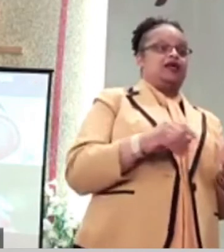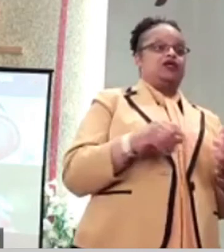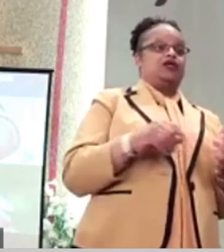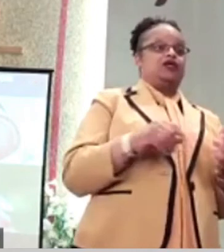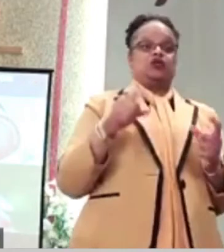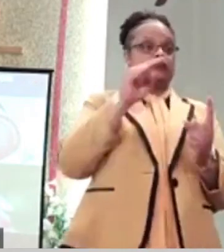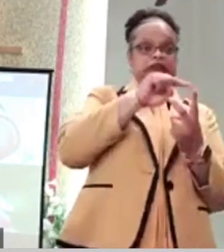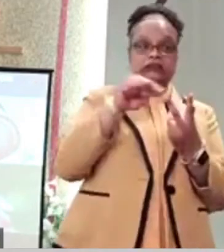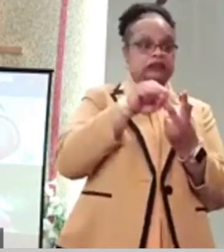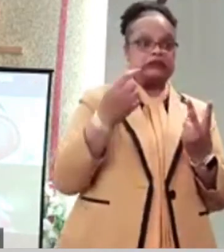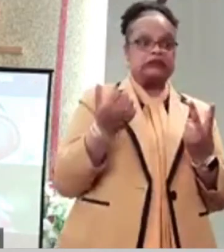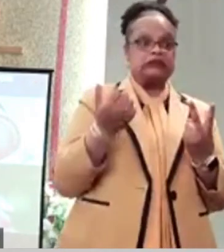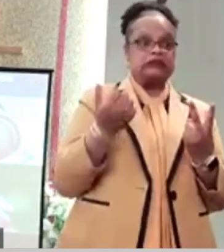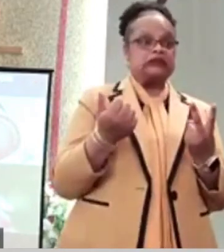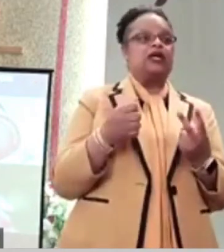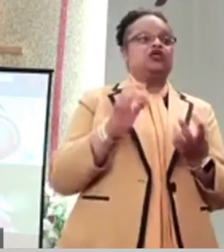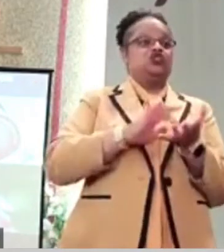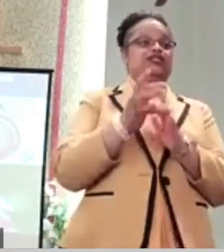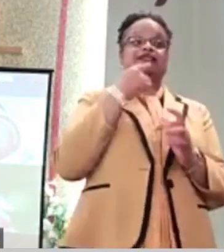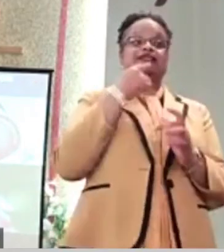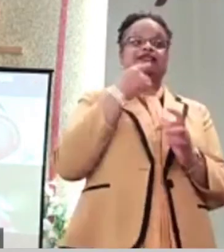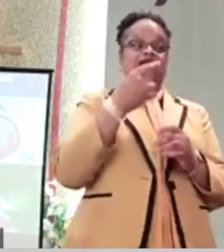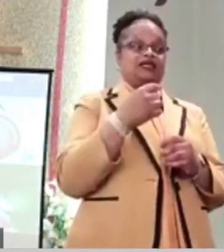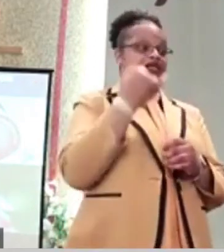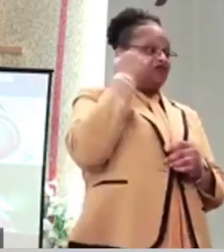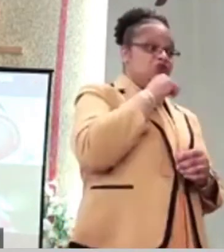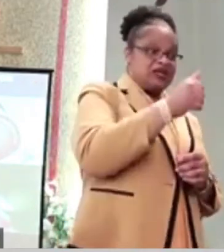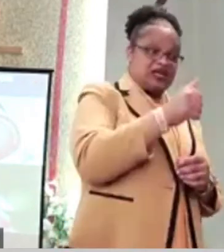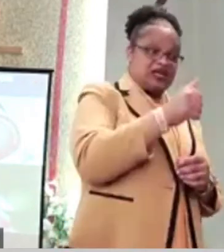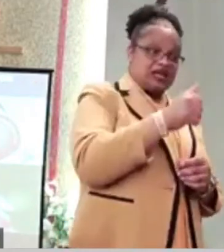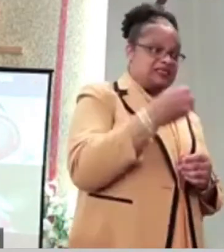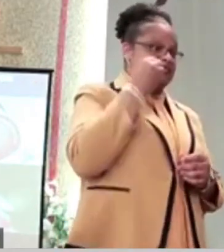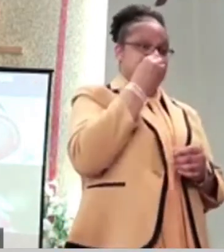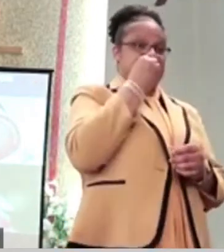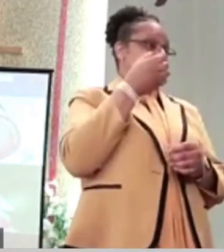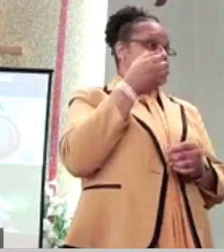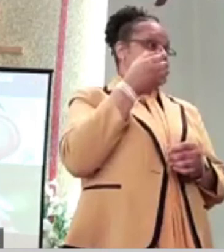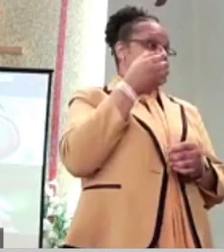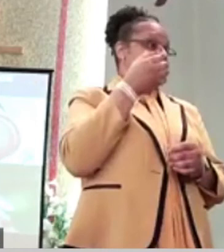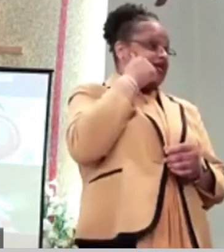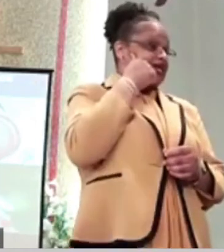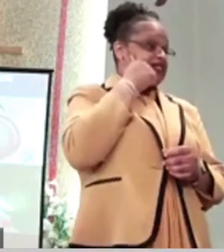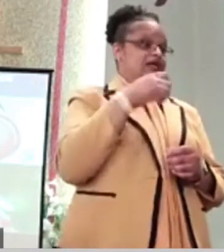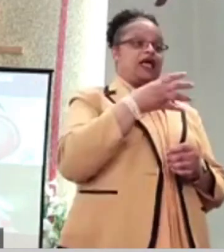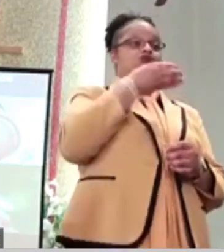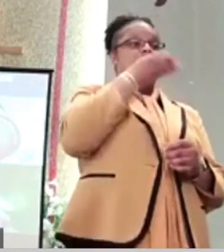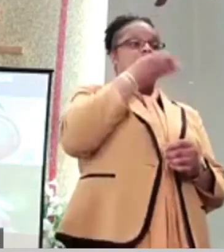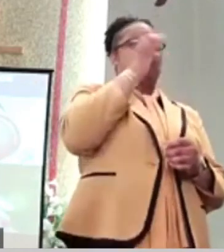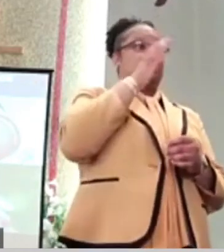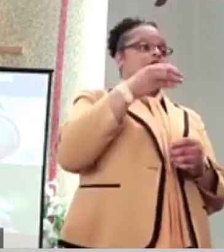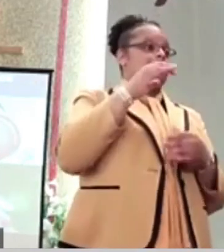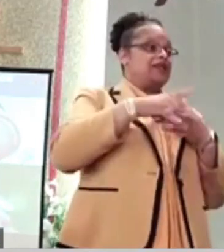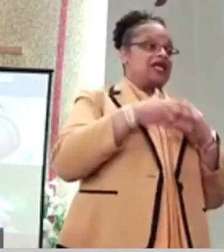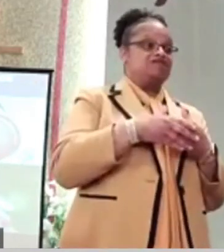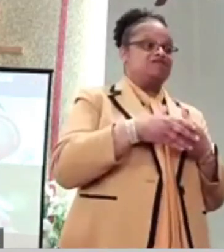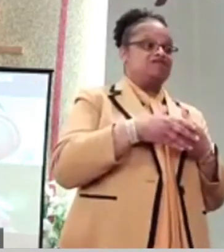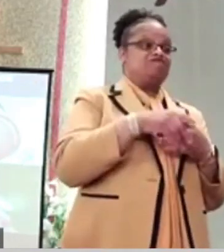Christ. Remember, Jesus said, I tell you the truth, unless you eat the flesh of the Son of Man and drink his blood, you have no life in